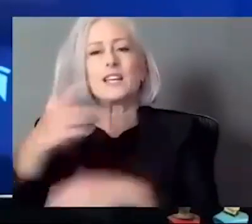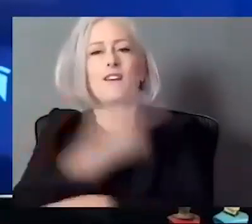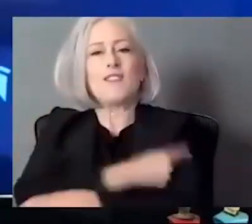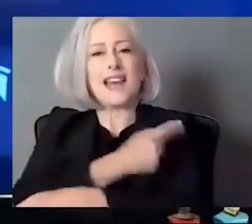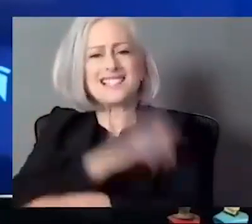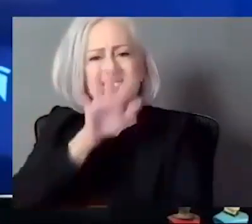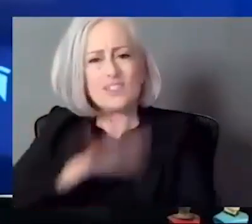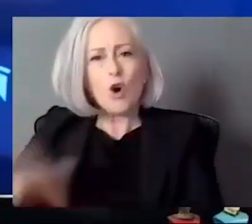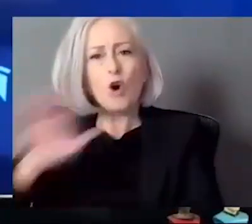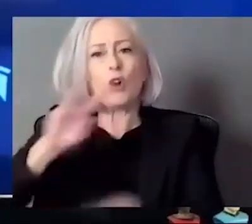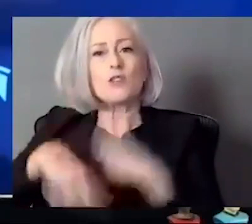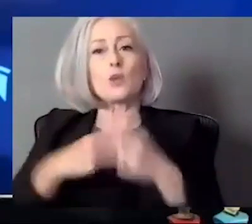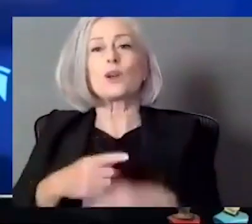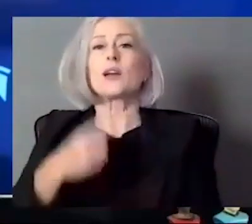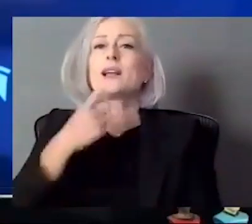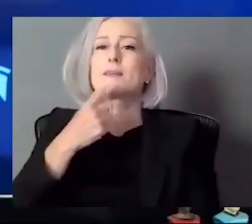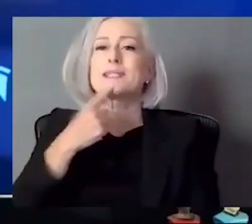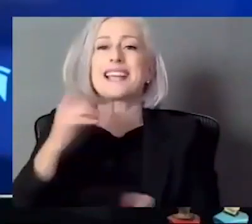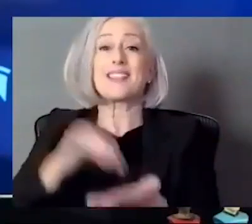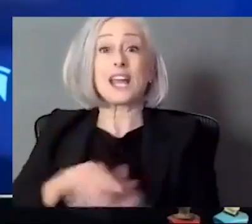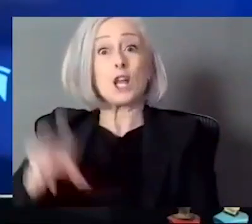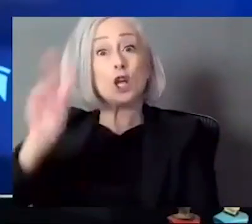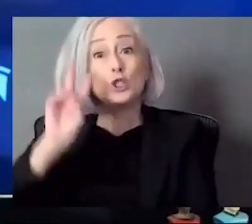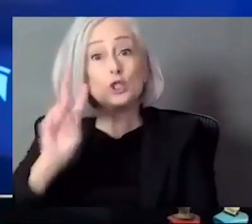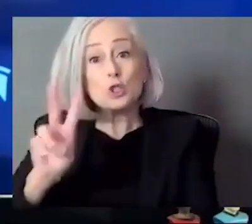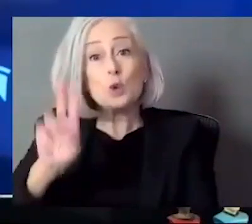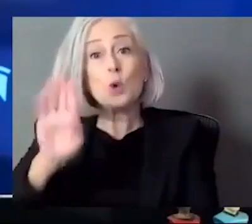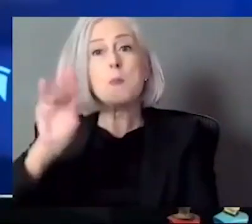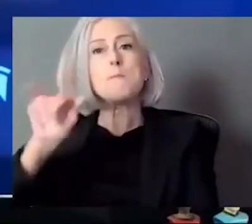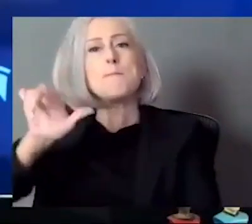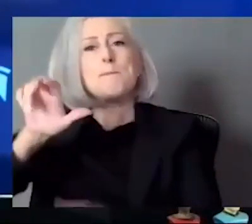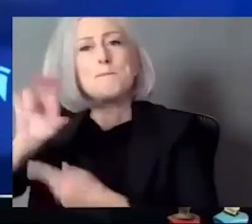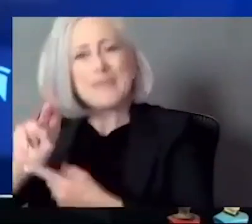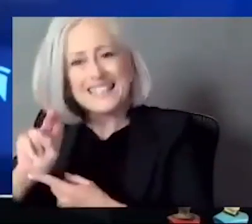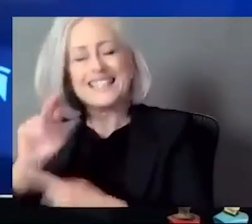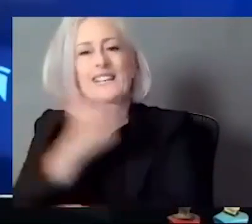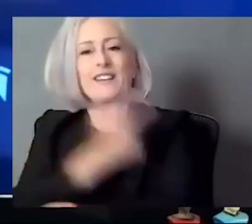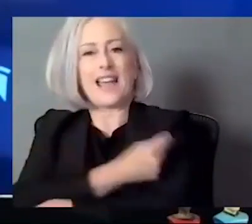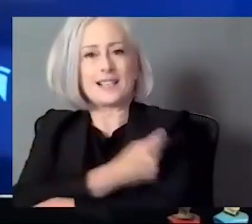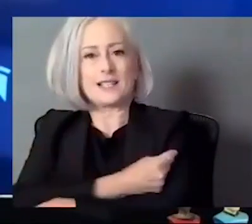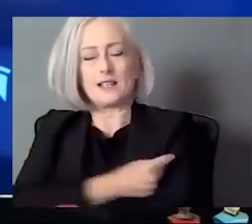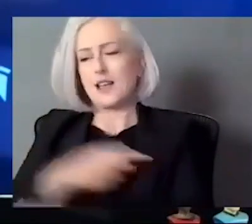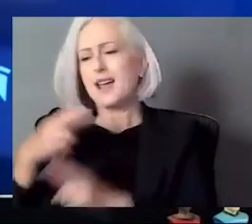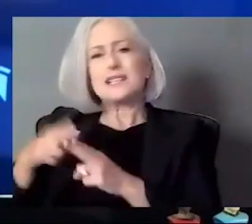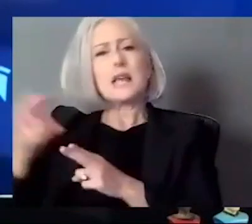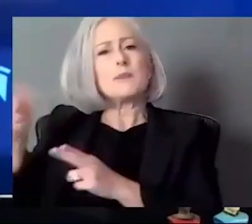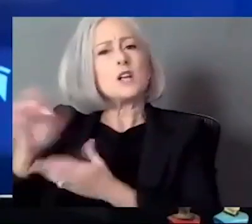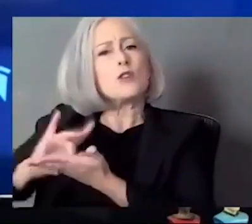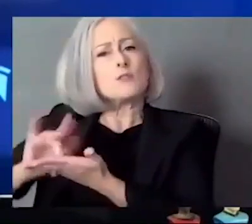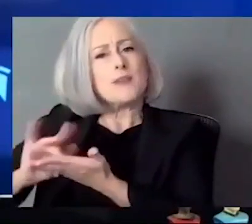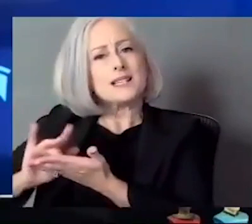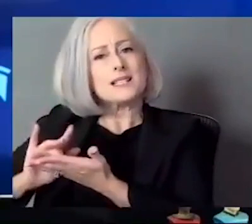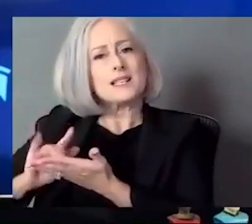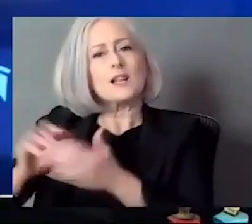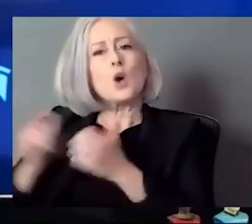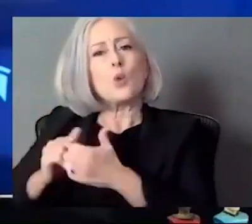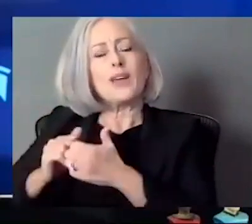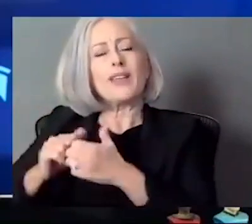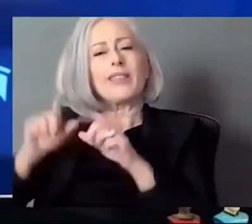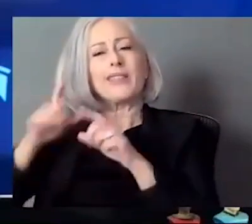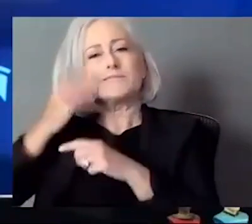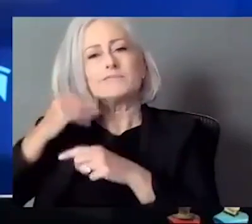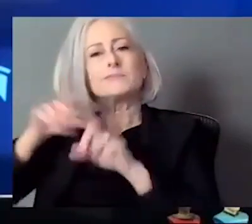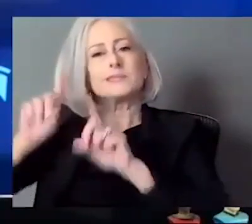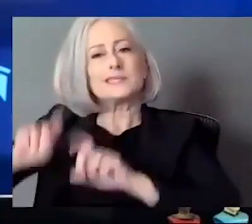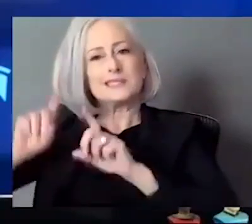that number out loud. 2 billion. Name a drug that's been through a trial with 2 billion people in